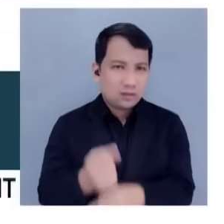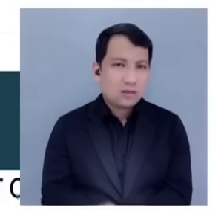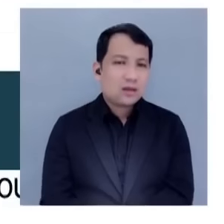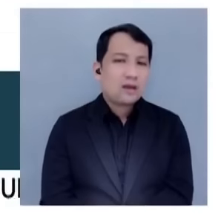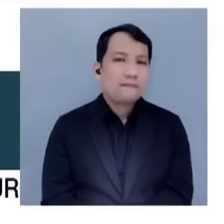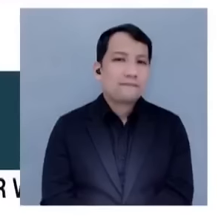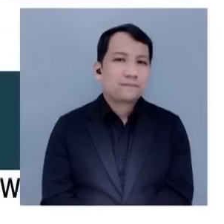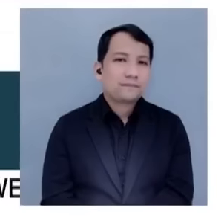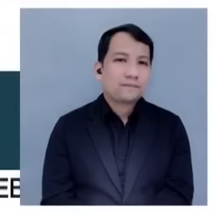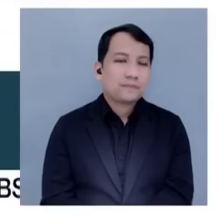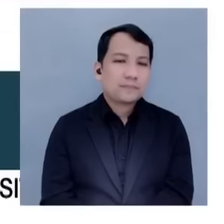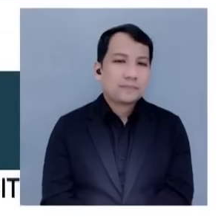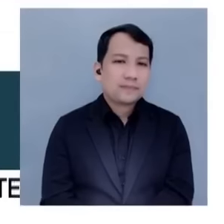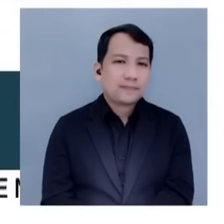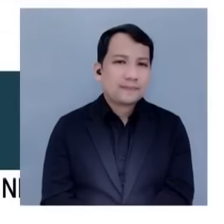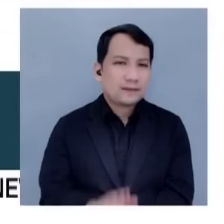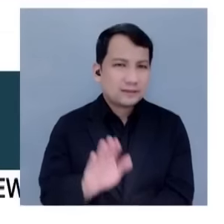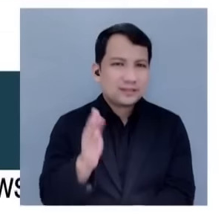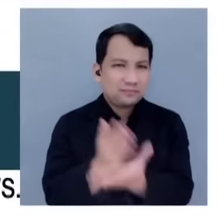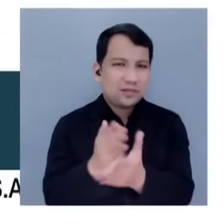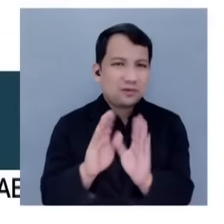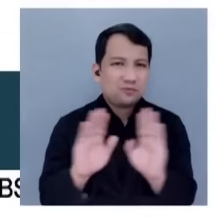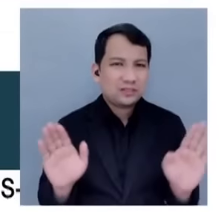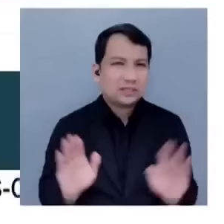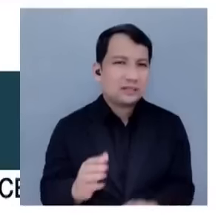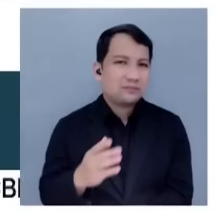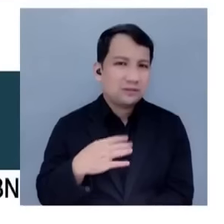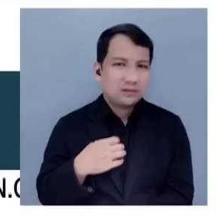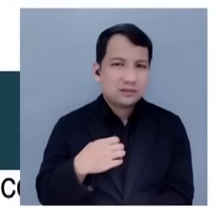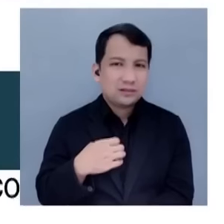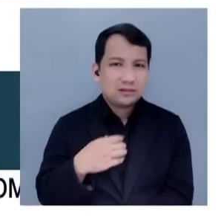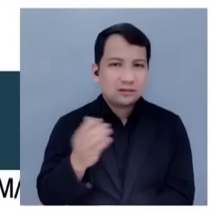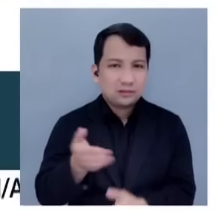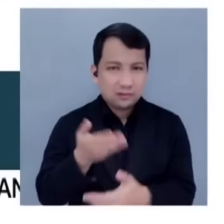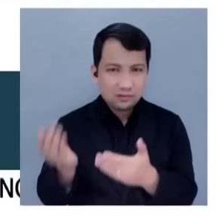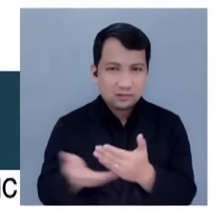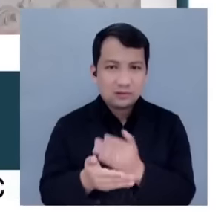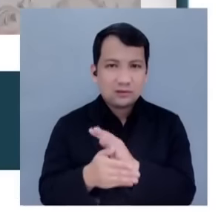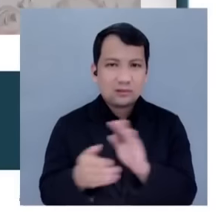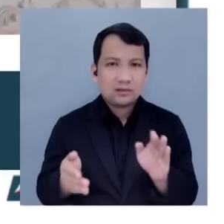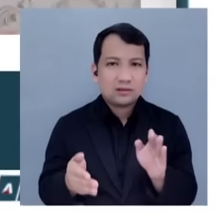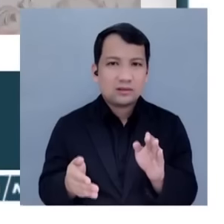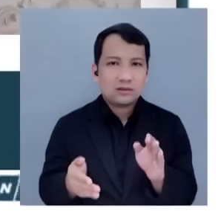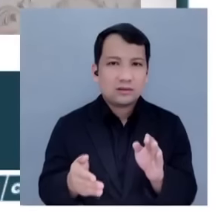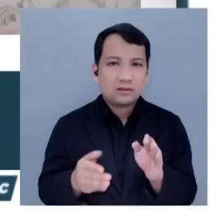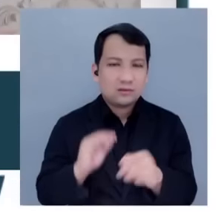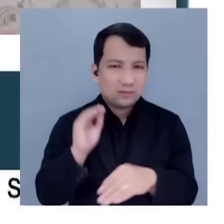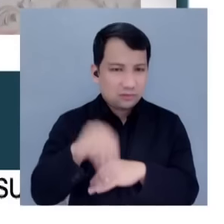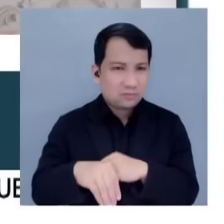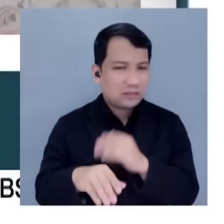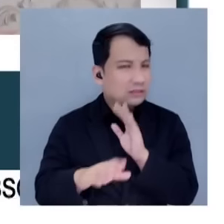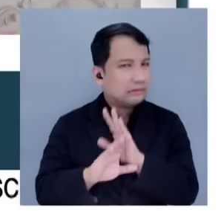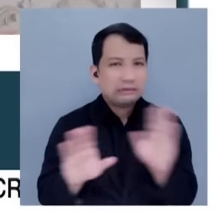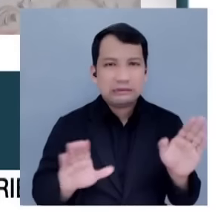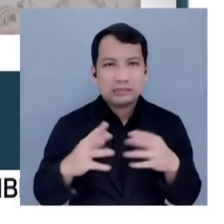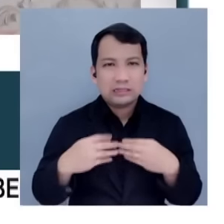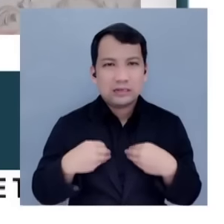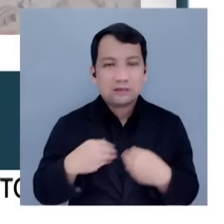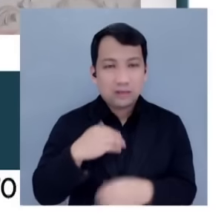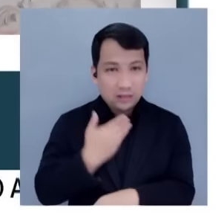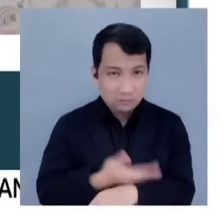Ang ayaw naming magsampa ng reklamo pero sobra na. No? Anak ko na, mga anak